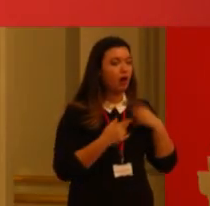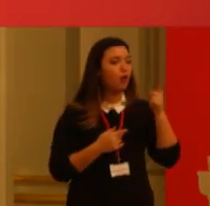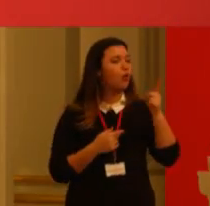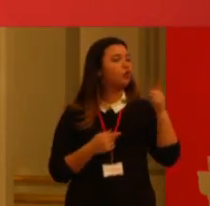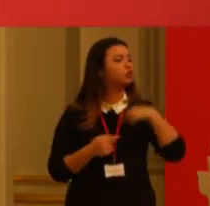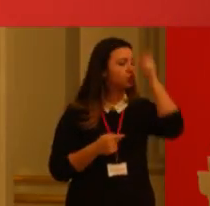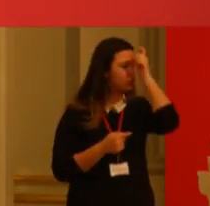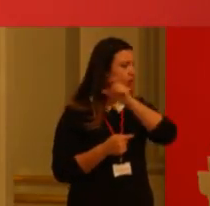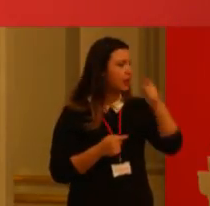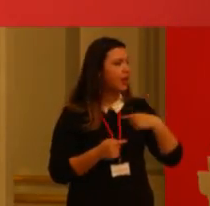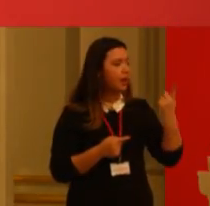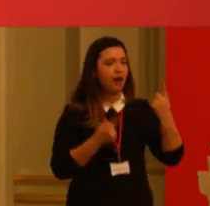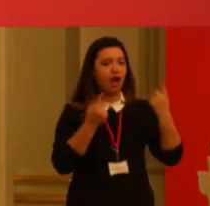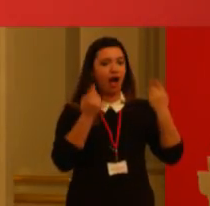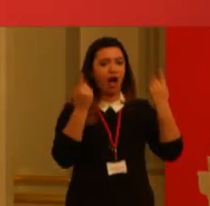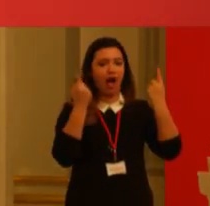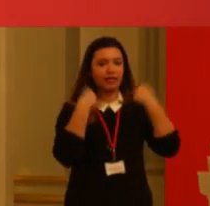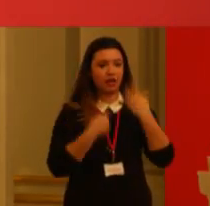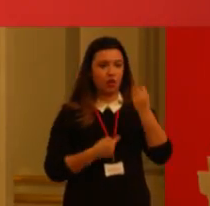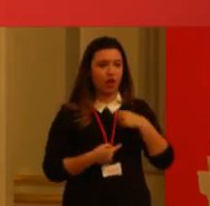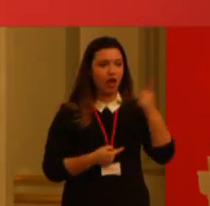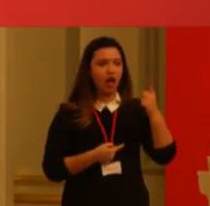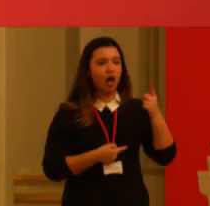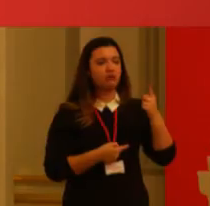but legally,